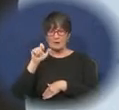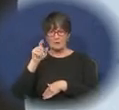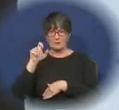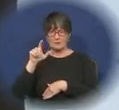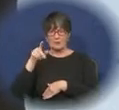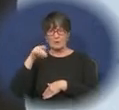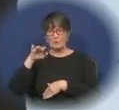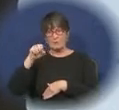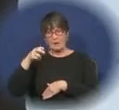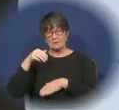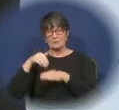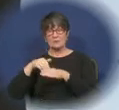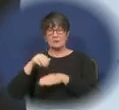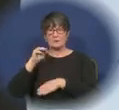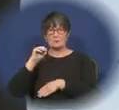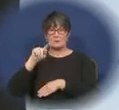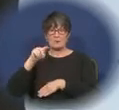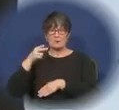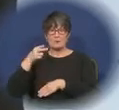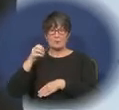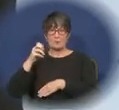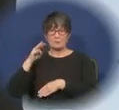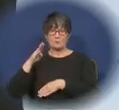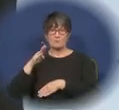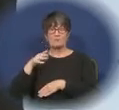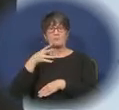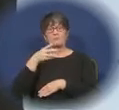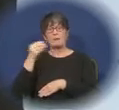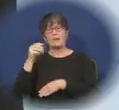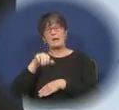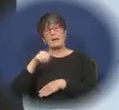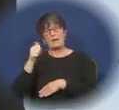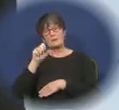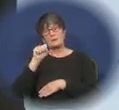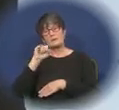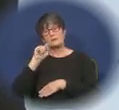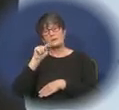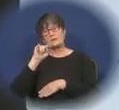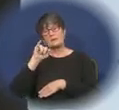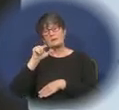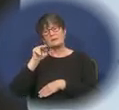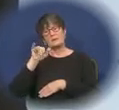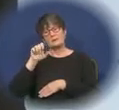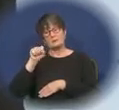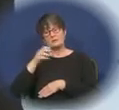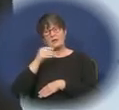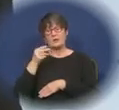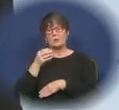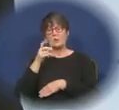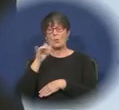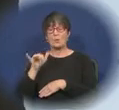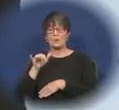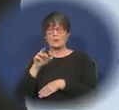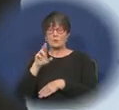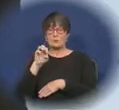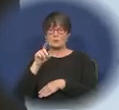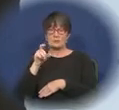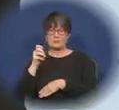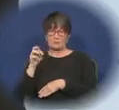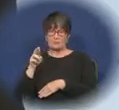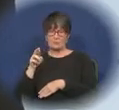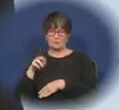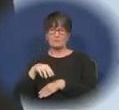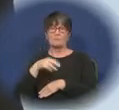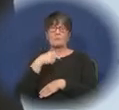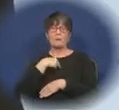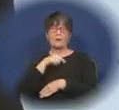in Mount Horeb, with worship sites of St. Ignatius in Mount Horeb and Holy Redeemer in Perry. I